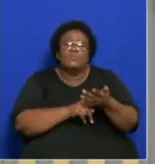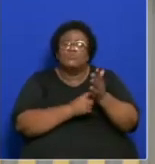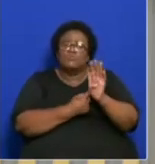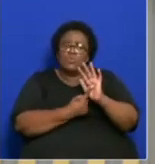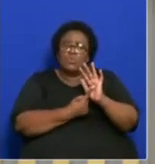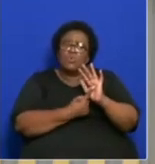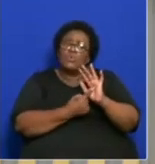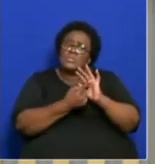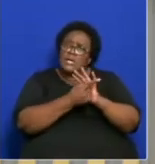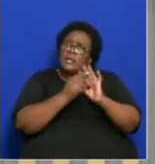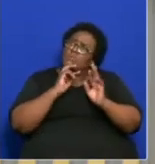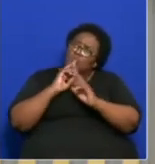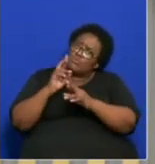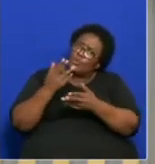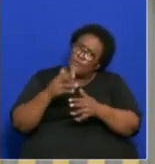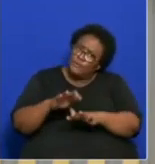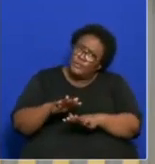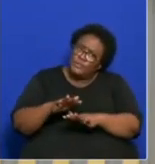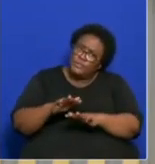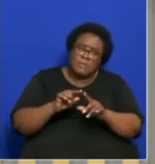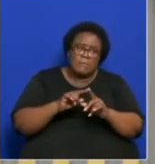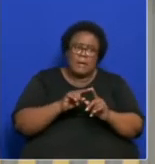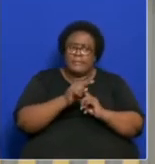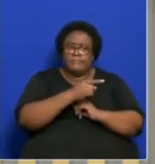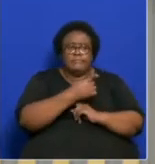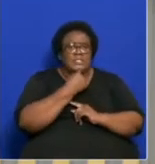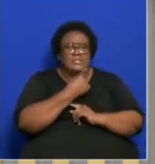response. He said he does not have them here.